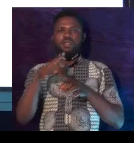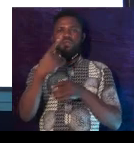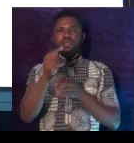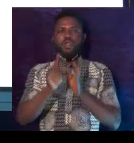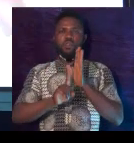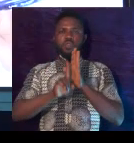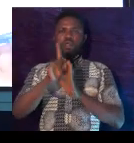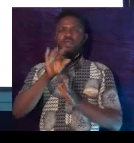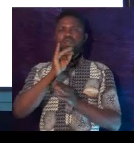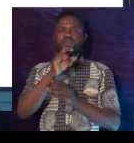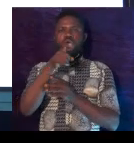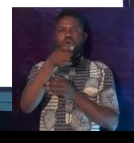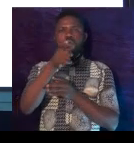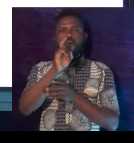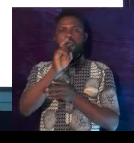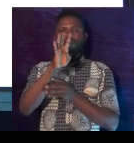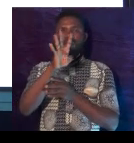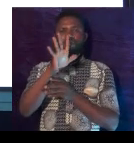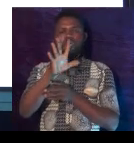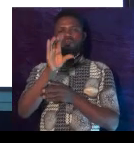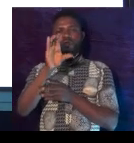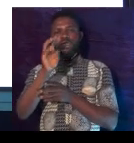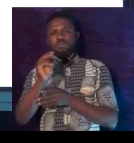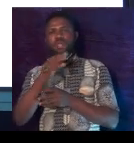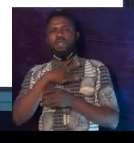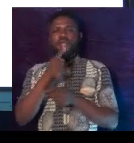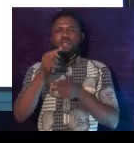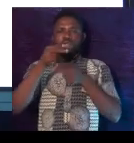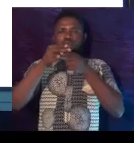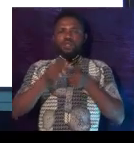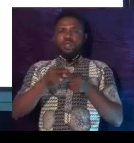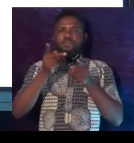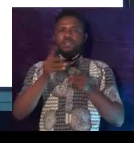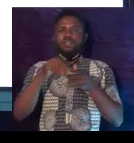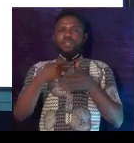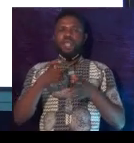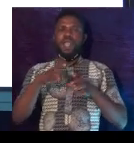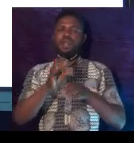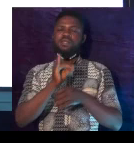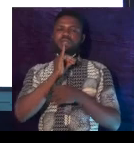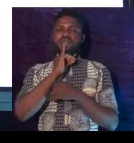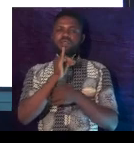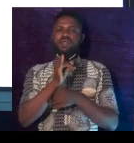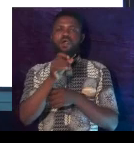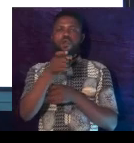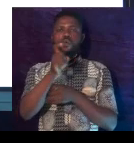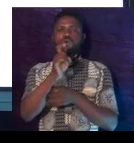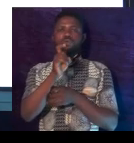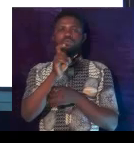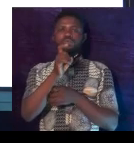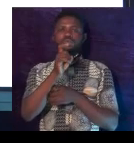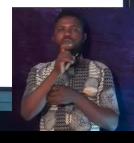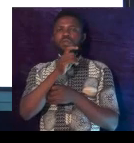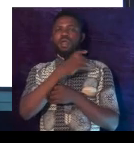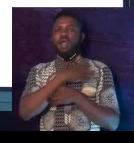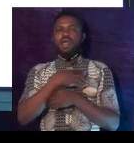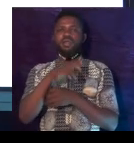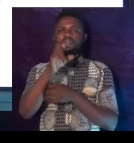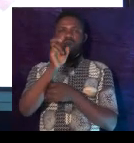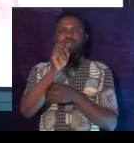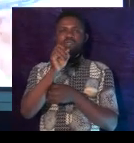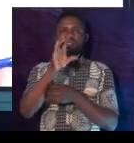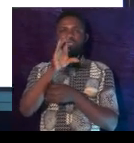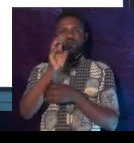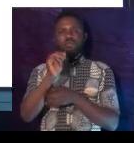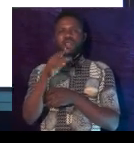tallest that I can see here is about 145 centimeter, and the shortest person in the class is